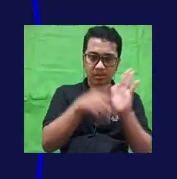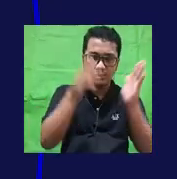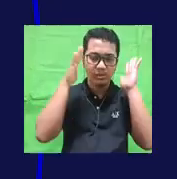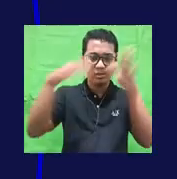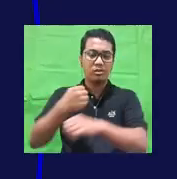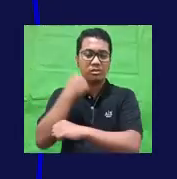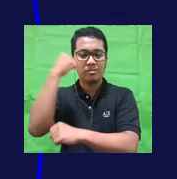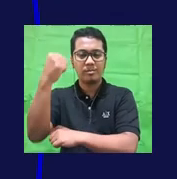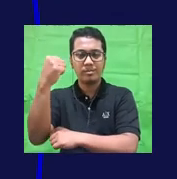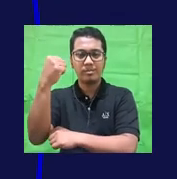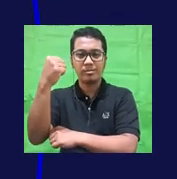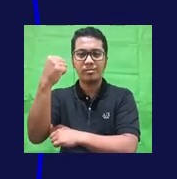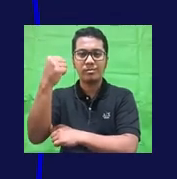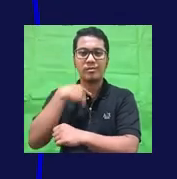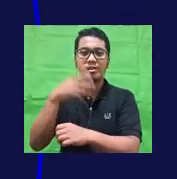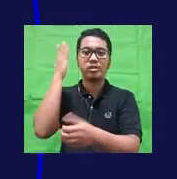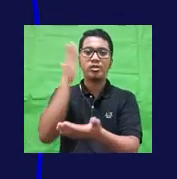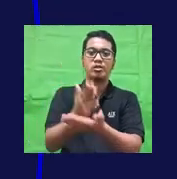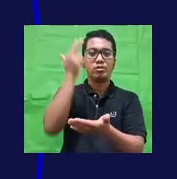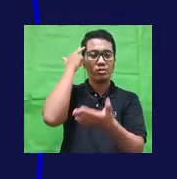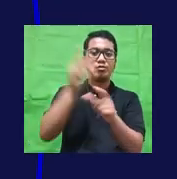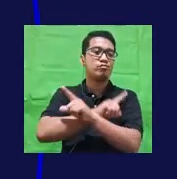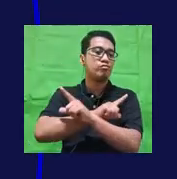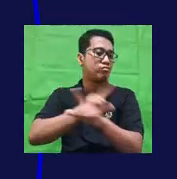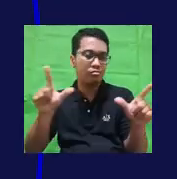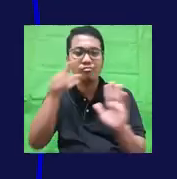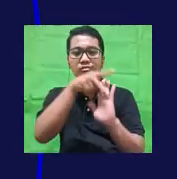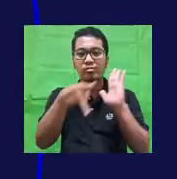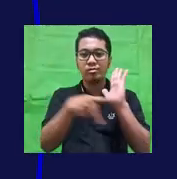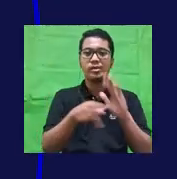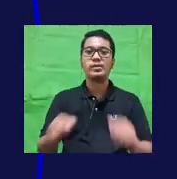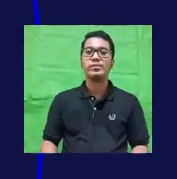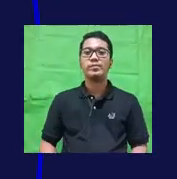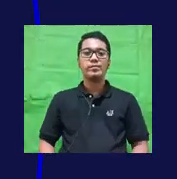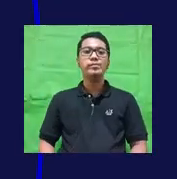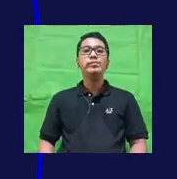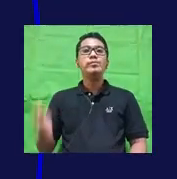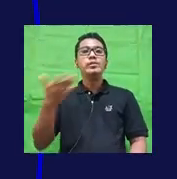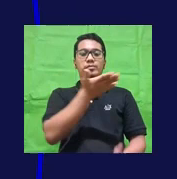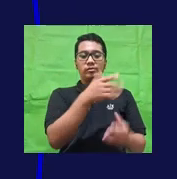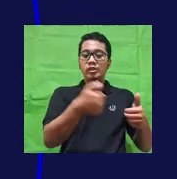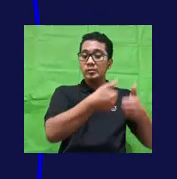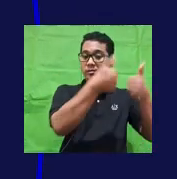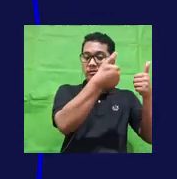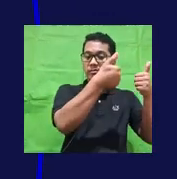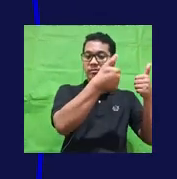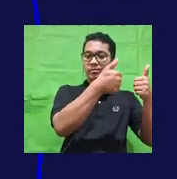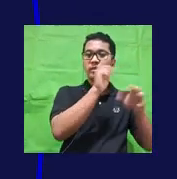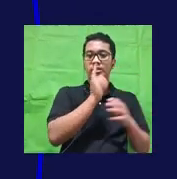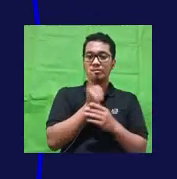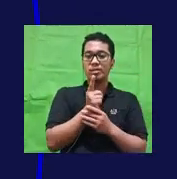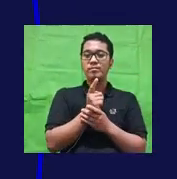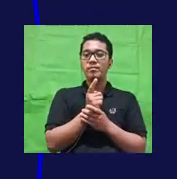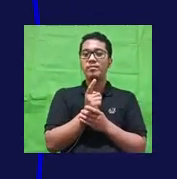decision to make it into an online project. In this sense, it was better because initially we were thinking to make a